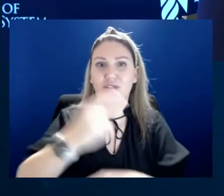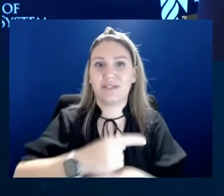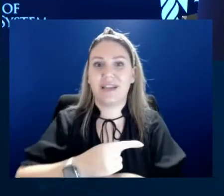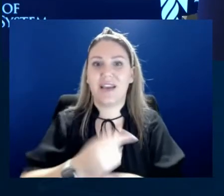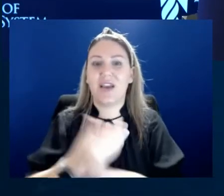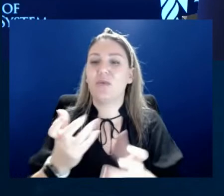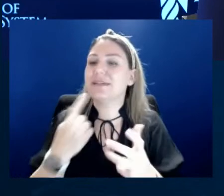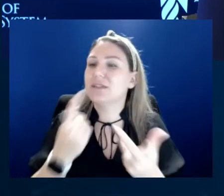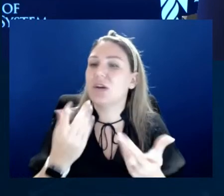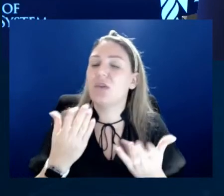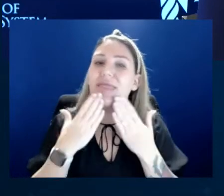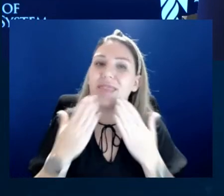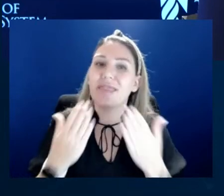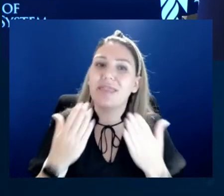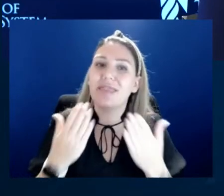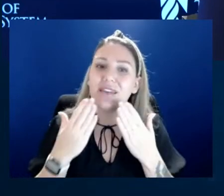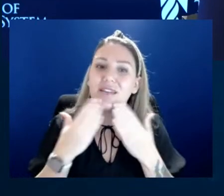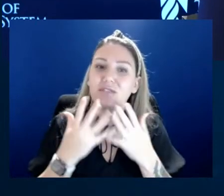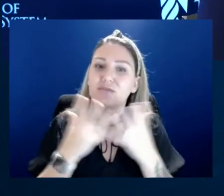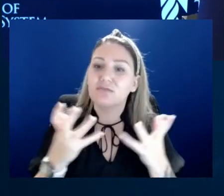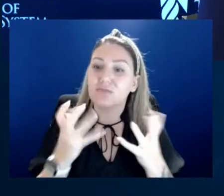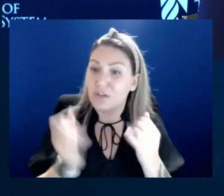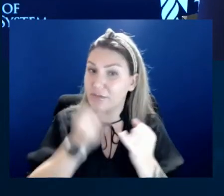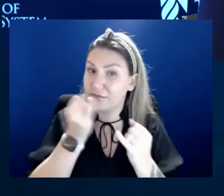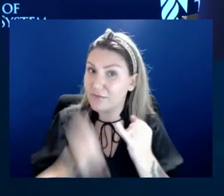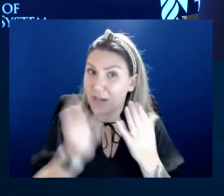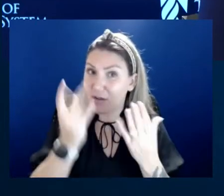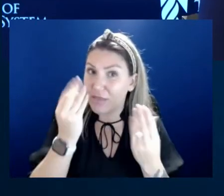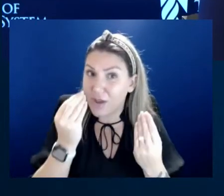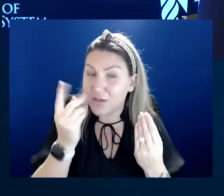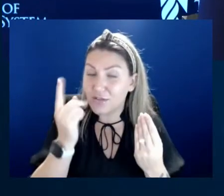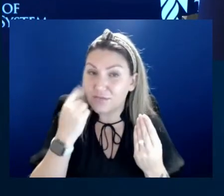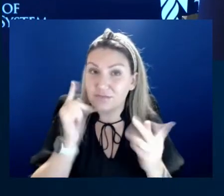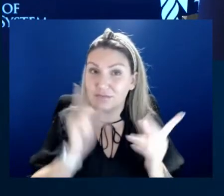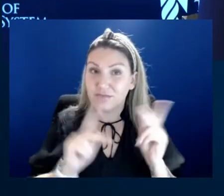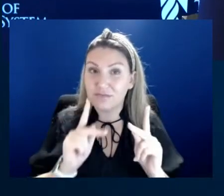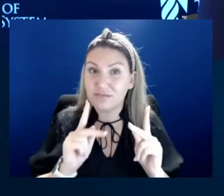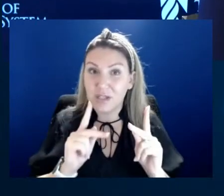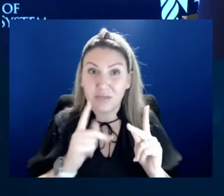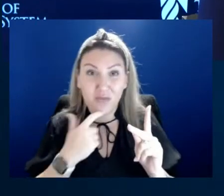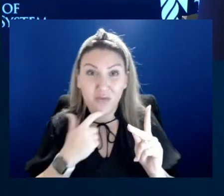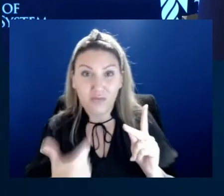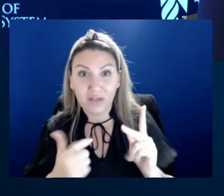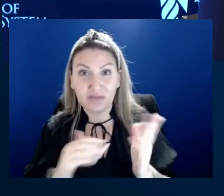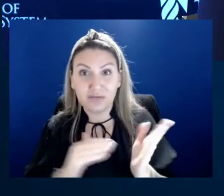you. Any final thought for the people that are watching, Dr. Maxine?